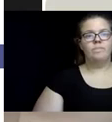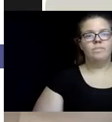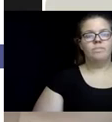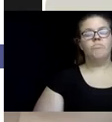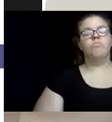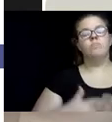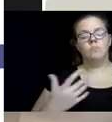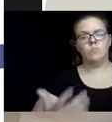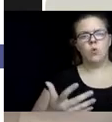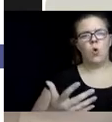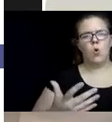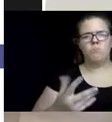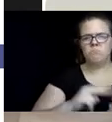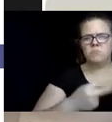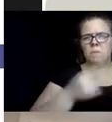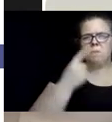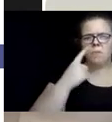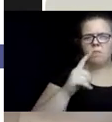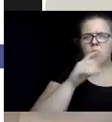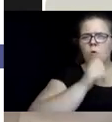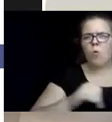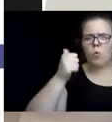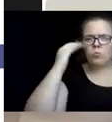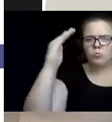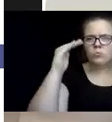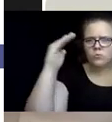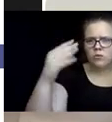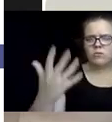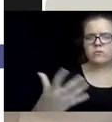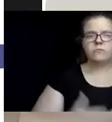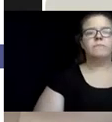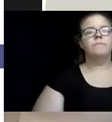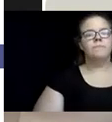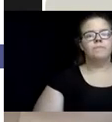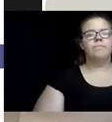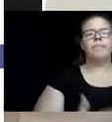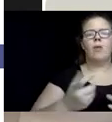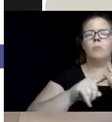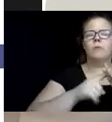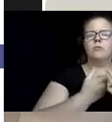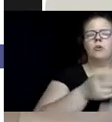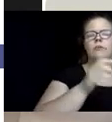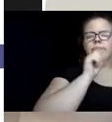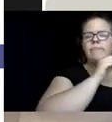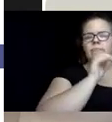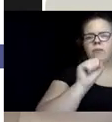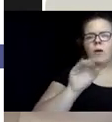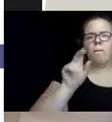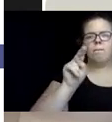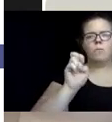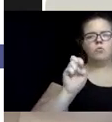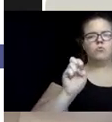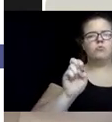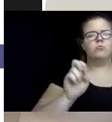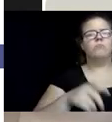So what does this mean for older adults today? First, I want to start with elder abuse in general. When we think